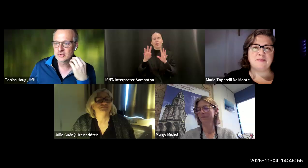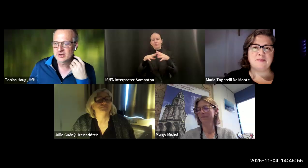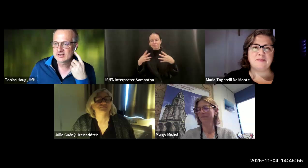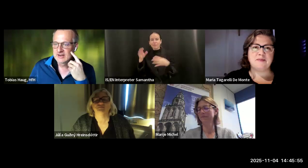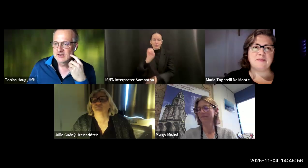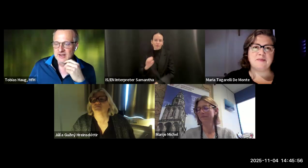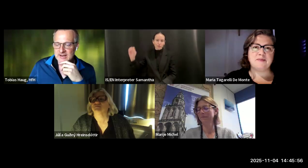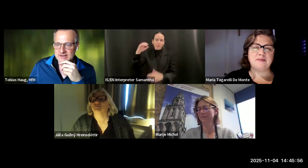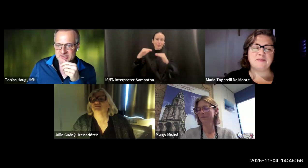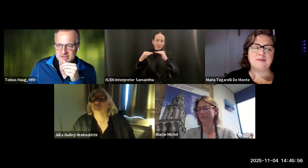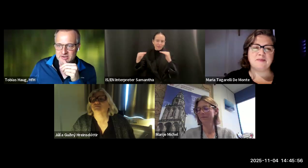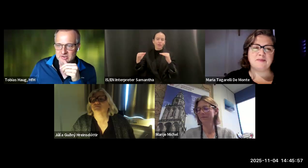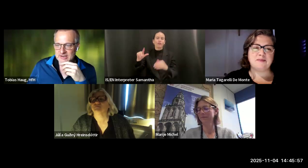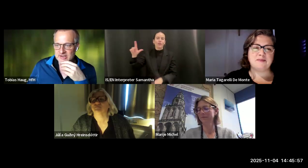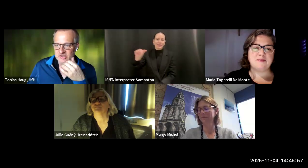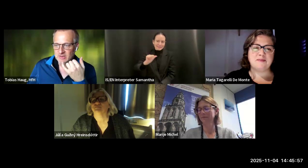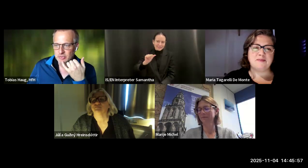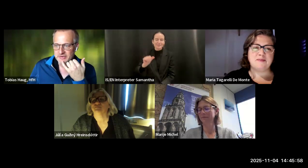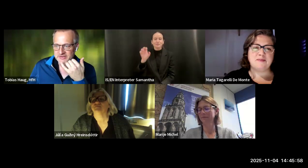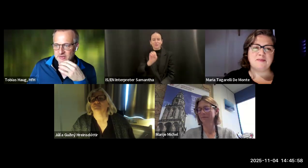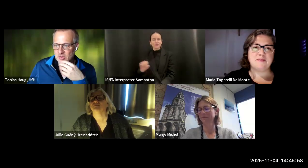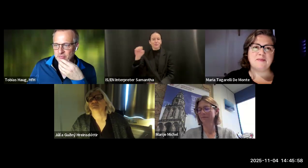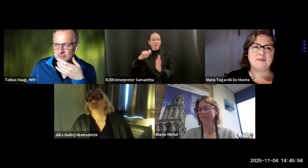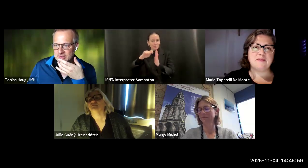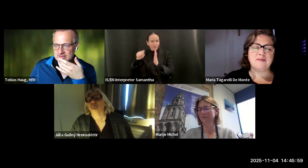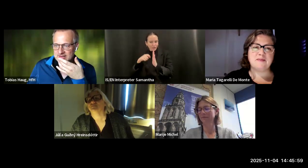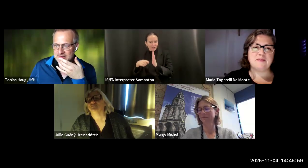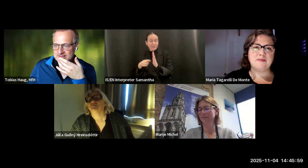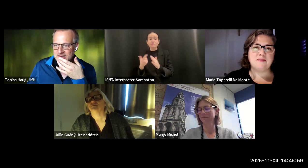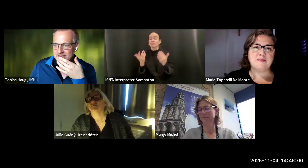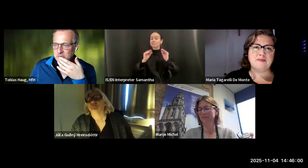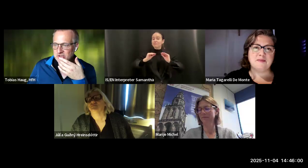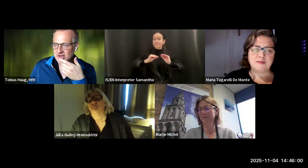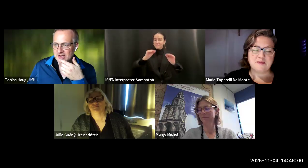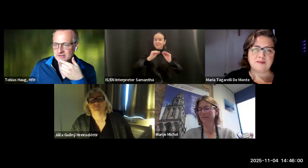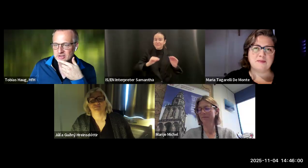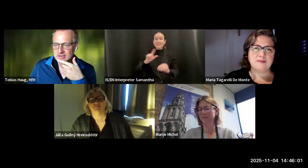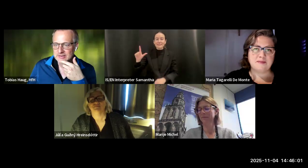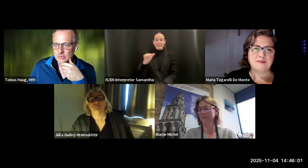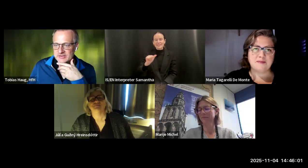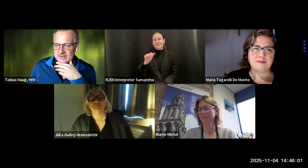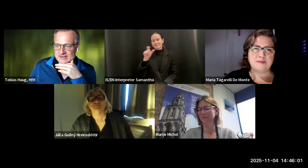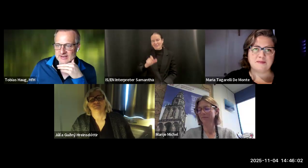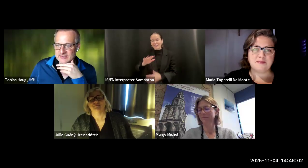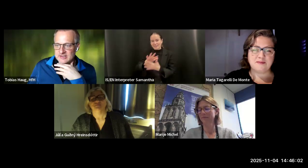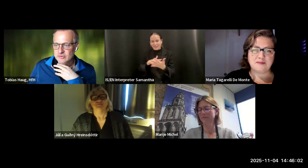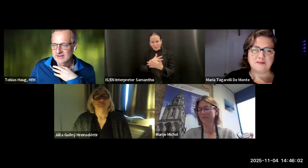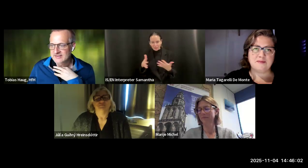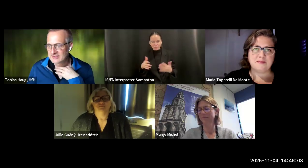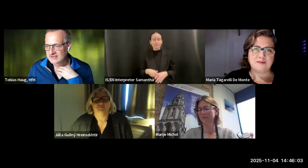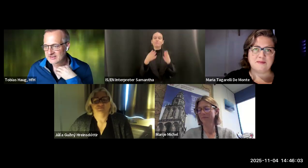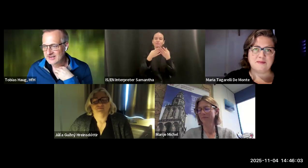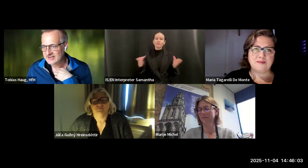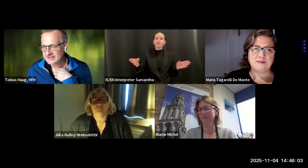on a European project, and she's currently an adjunct professor of Italian Sign Language and General Linguistics at